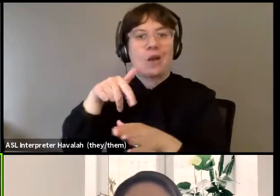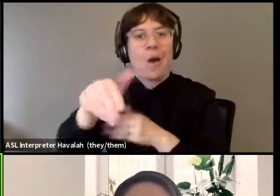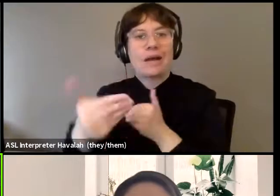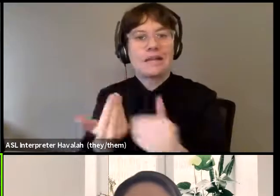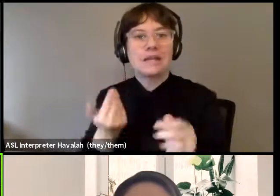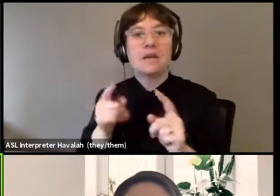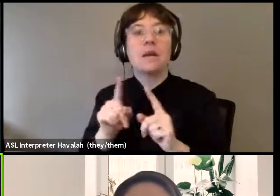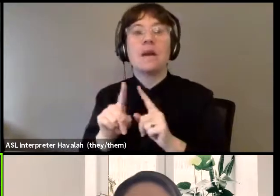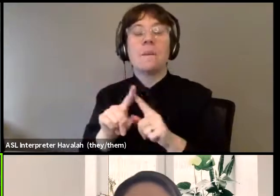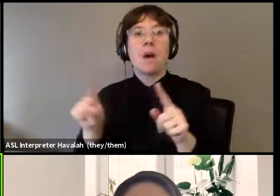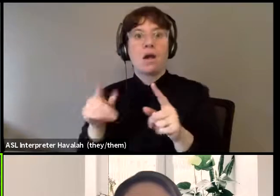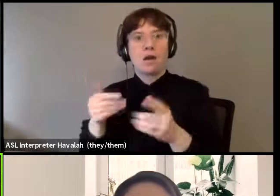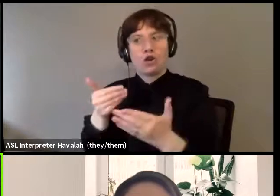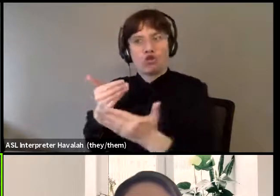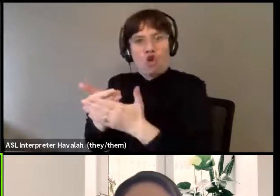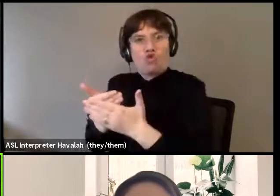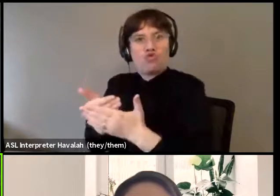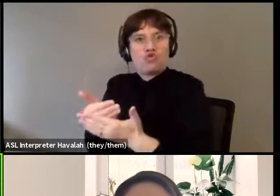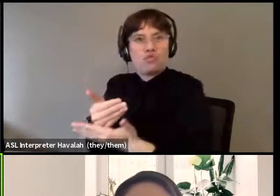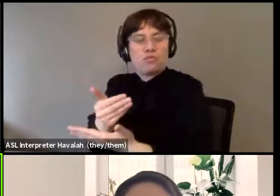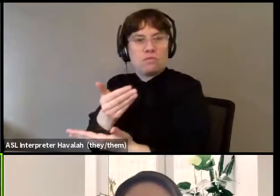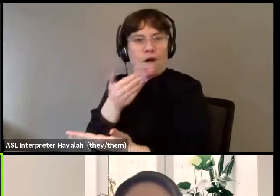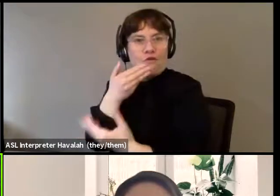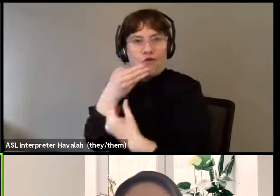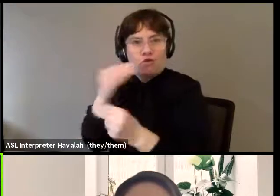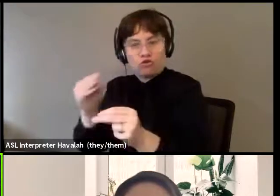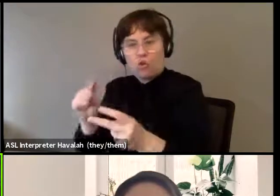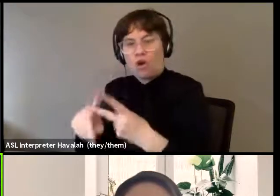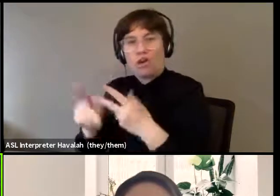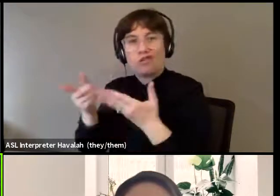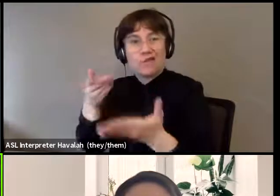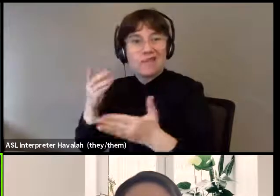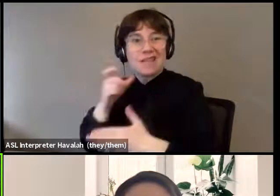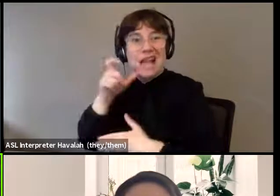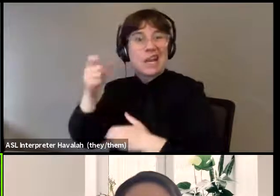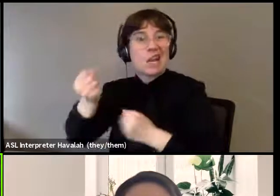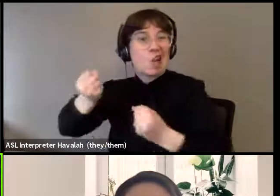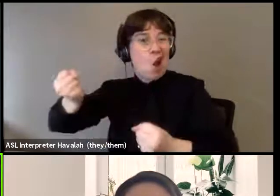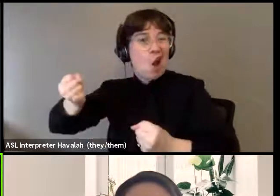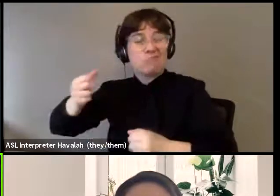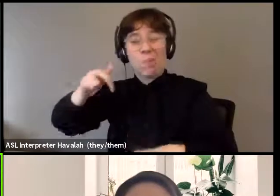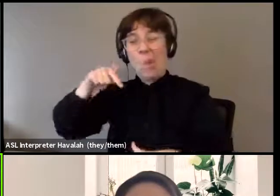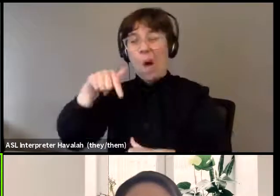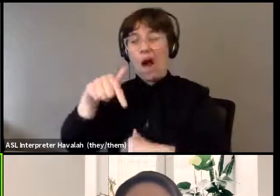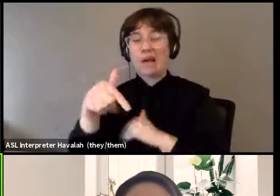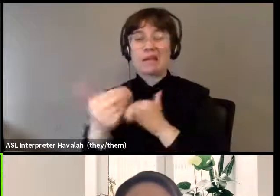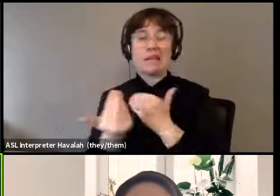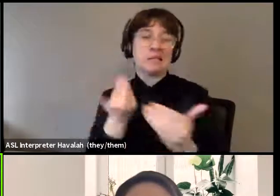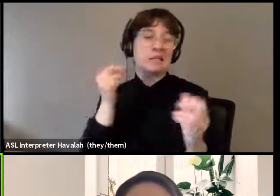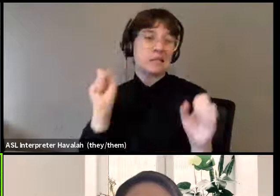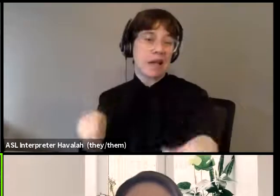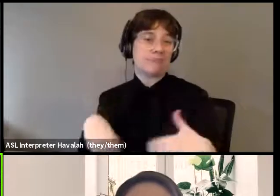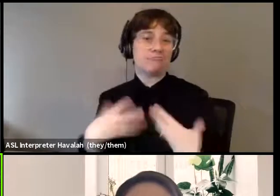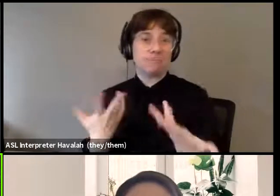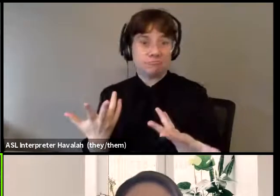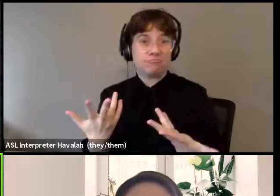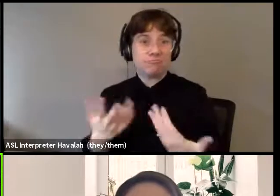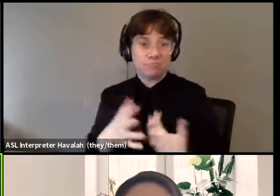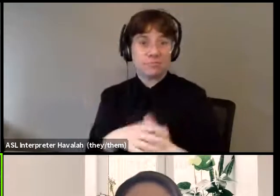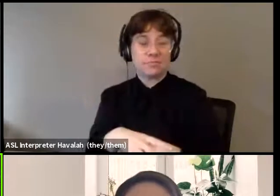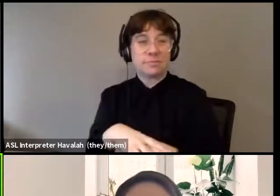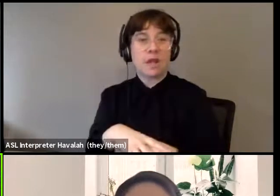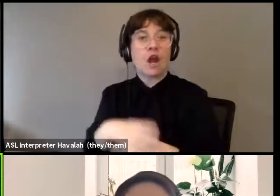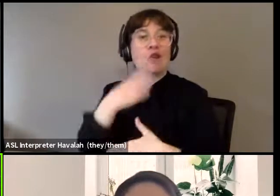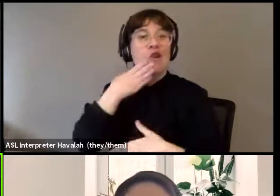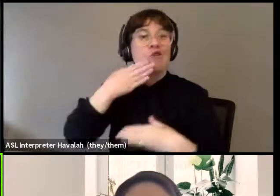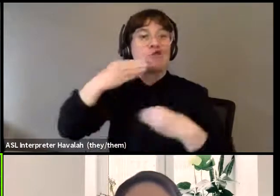you to regular goods and services. So you may not even need a car. You can get everything you need a couple blocks from your home. So grocery